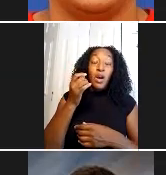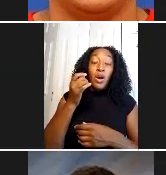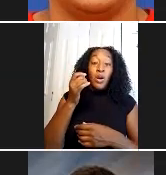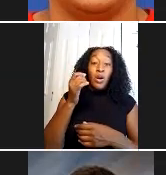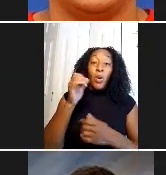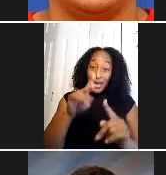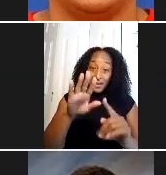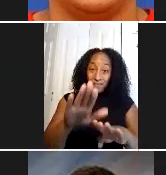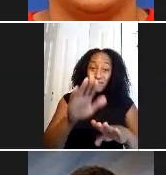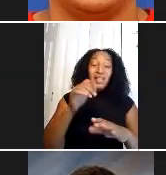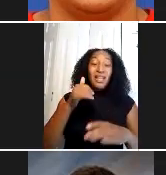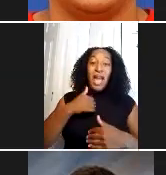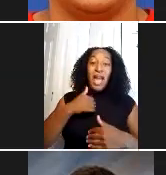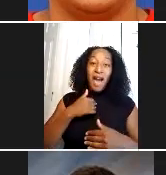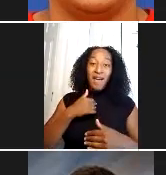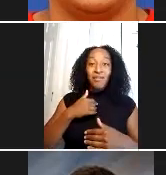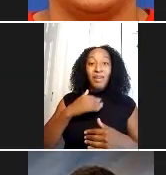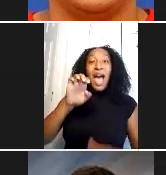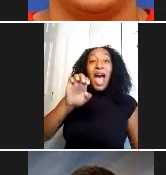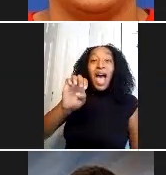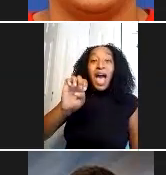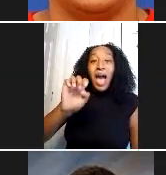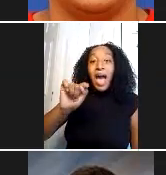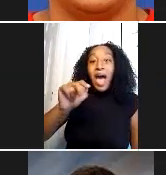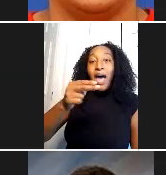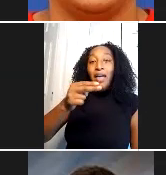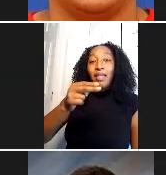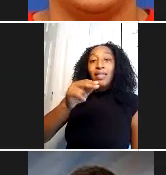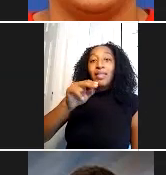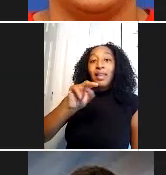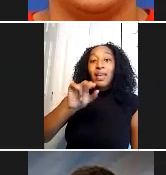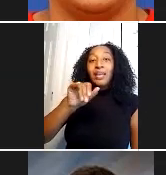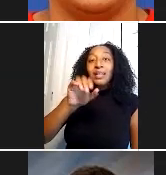right? Because whether your experiment is